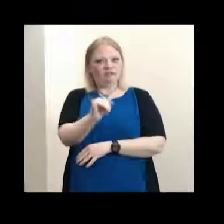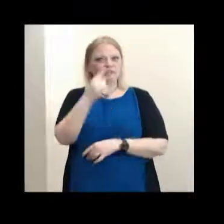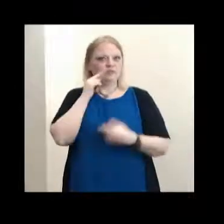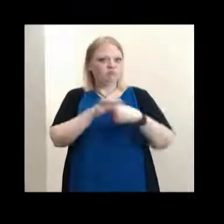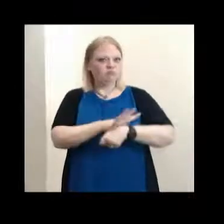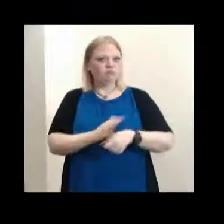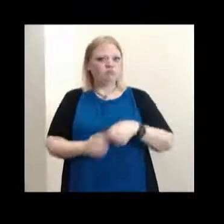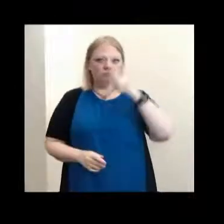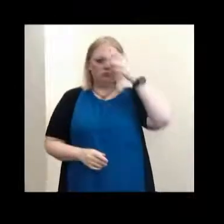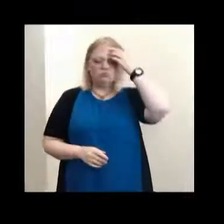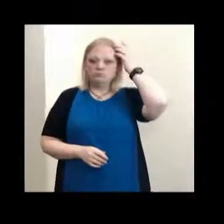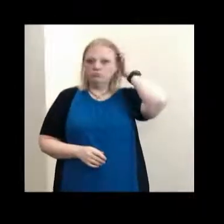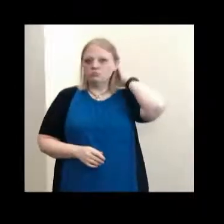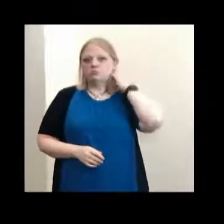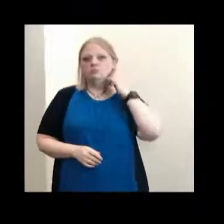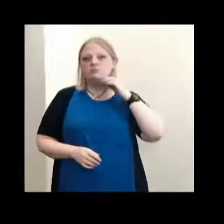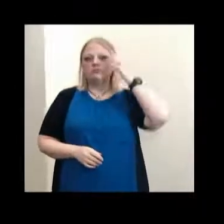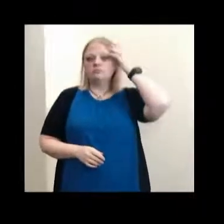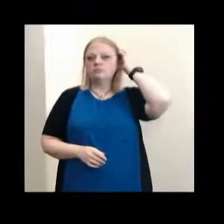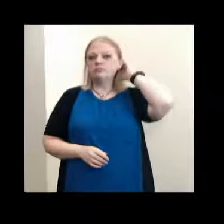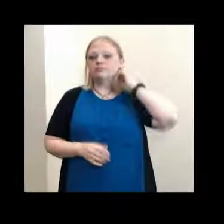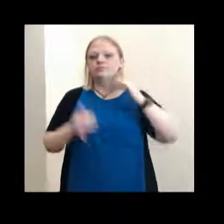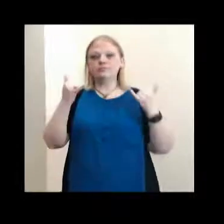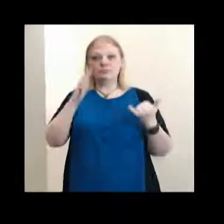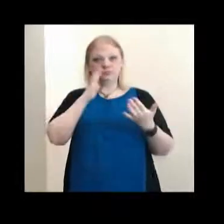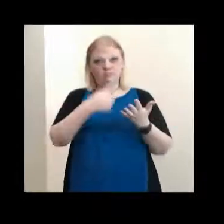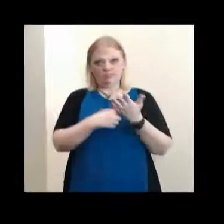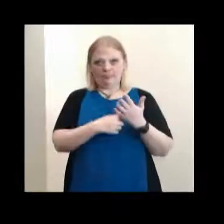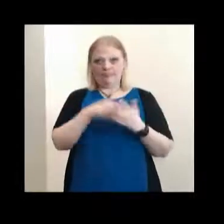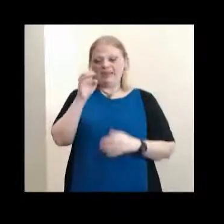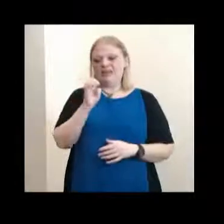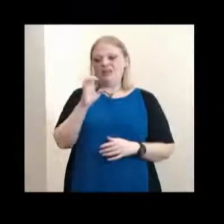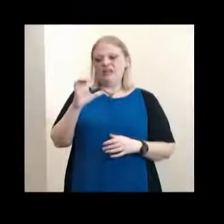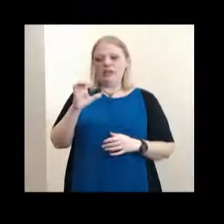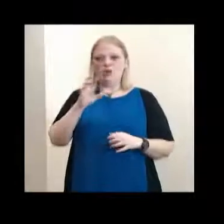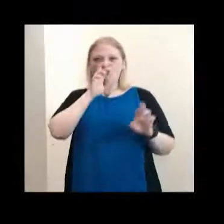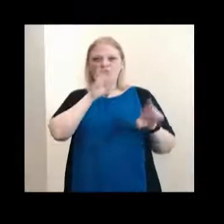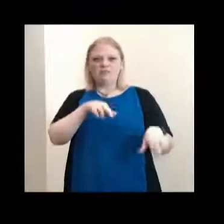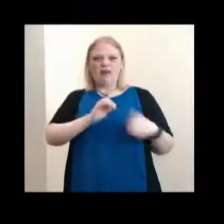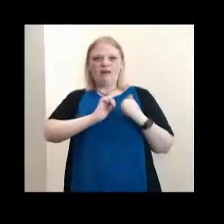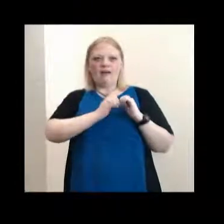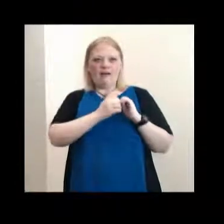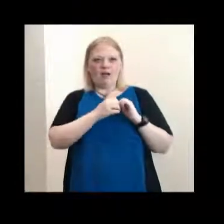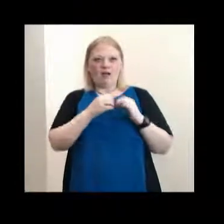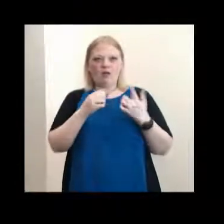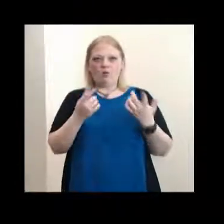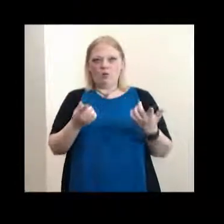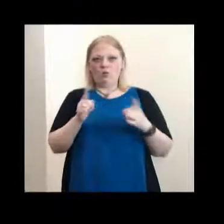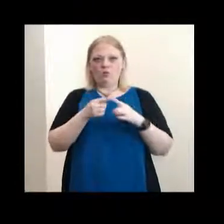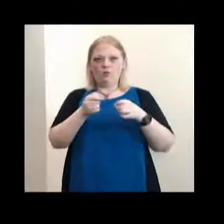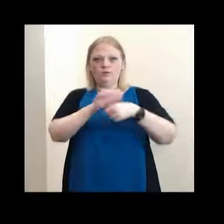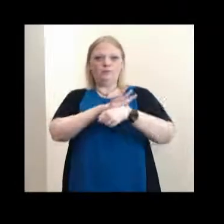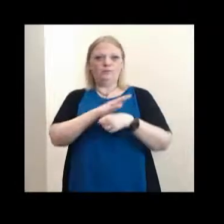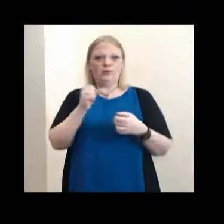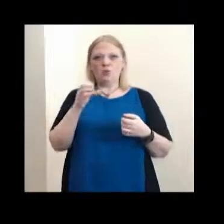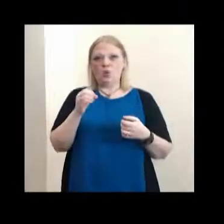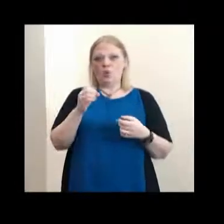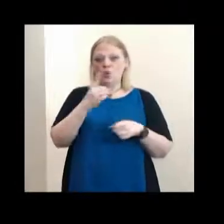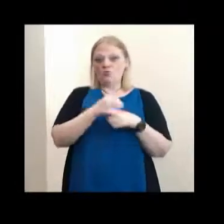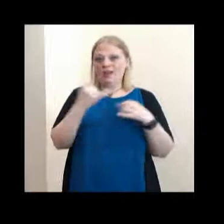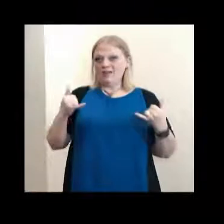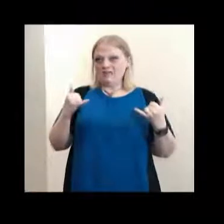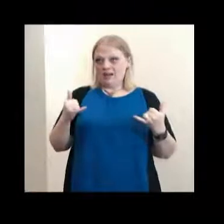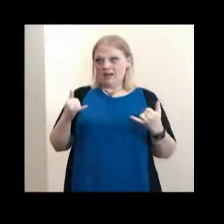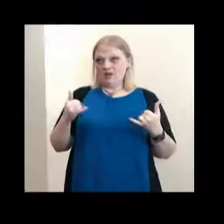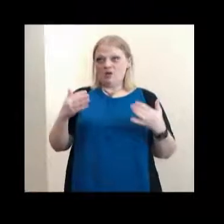COVID-19. So I'm going to talk about how Erie County is responding to our COVID-19 pandemic. So right now,